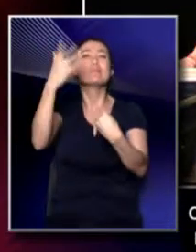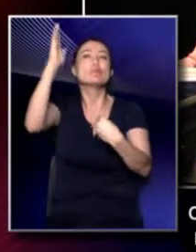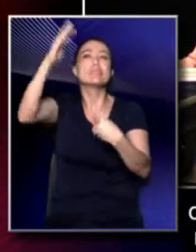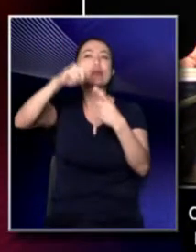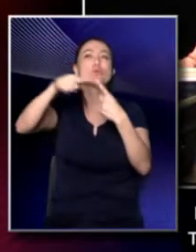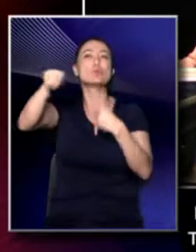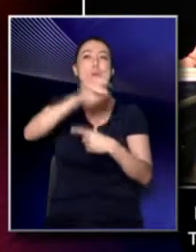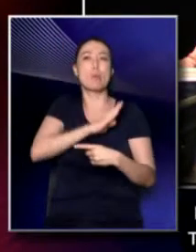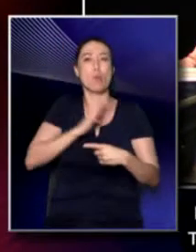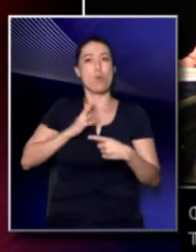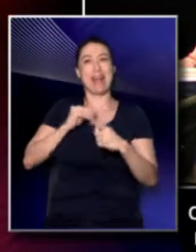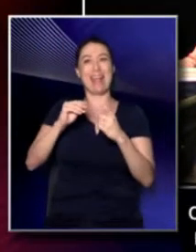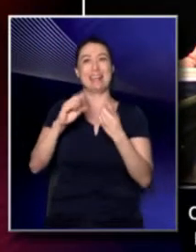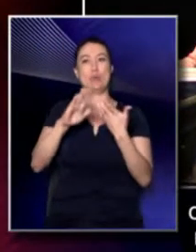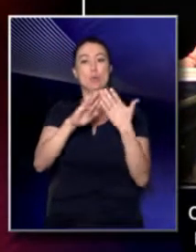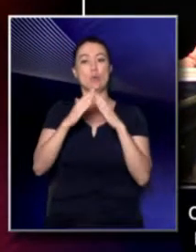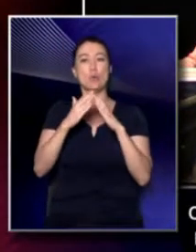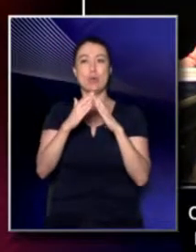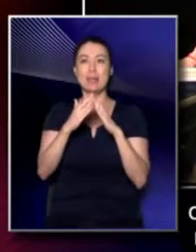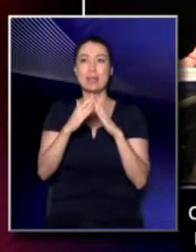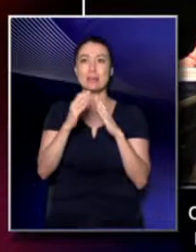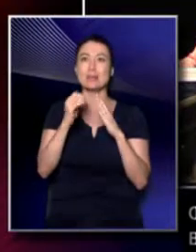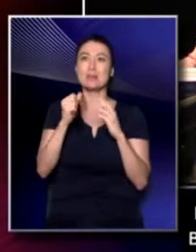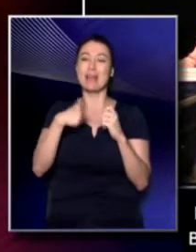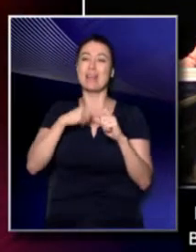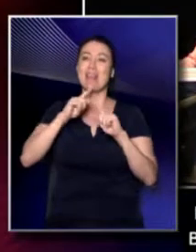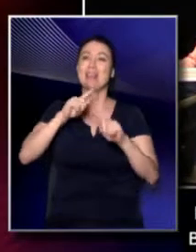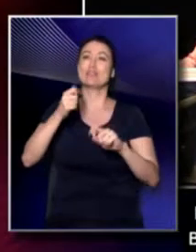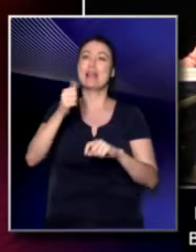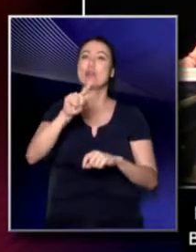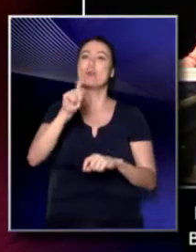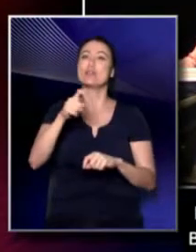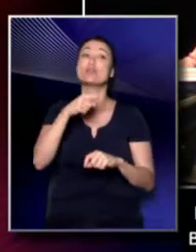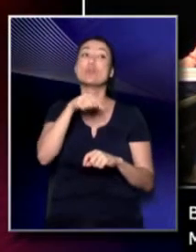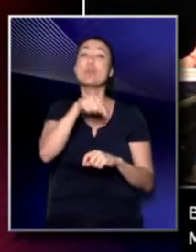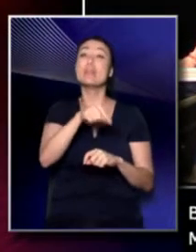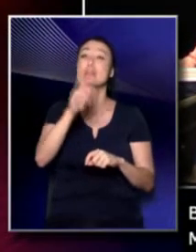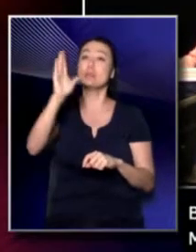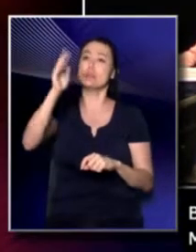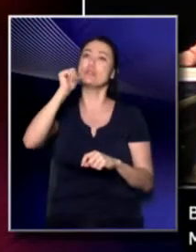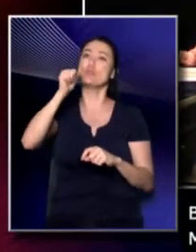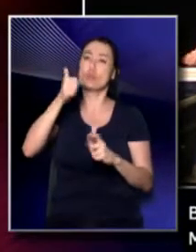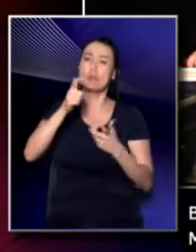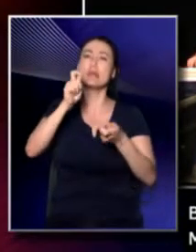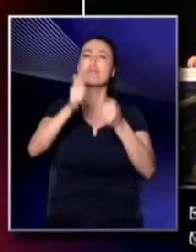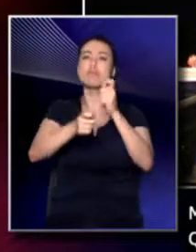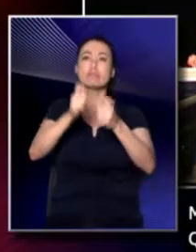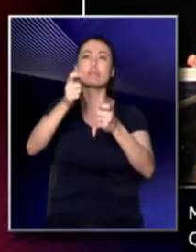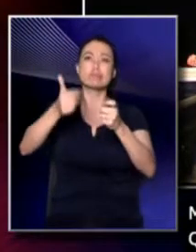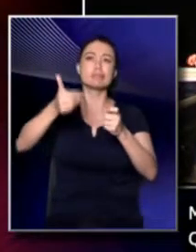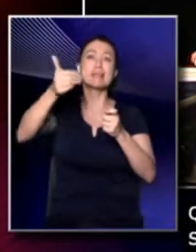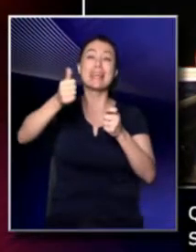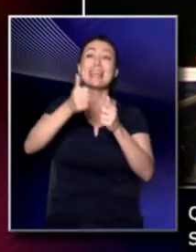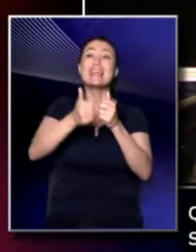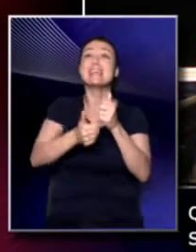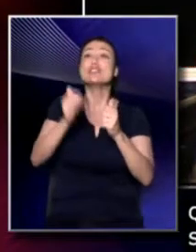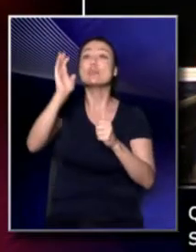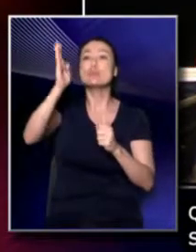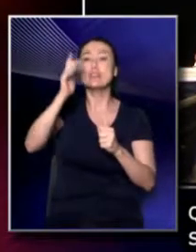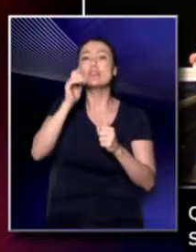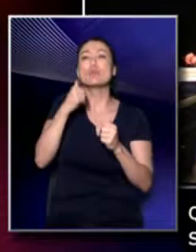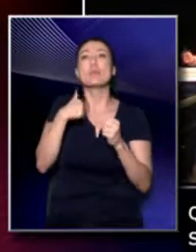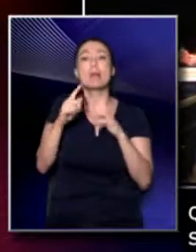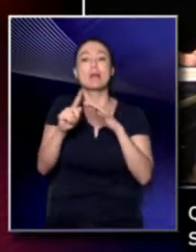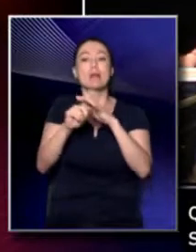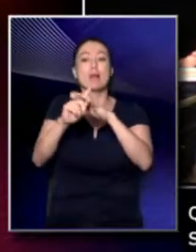community in a meaningful way and be able to answer questions. So this will be an evolving presentation where each presentation will likely bring up more questions,